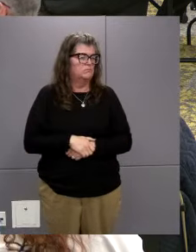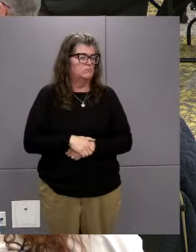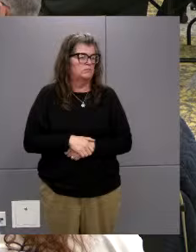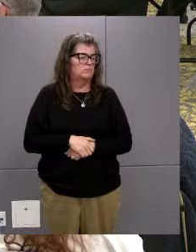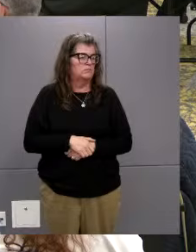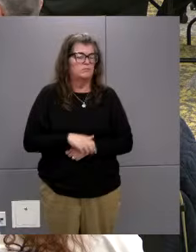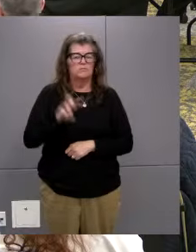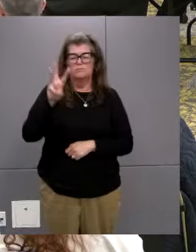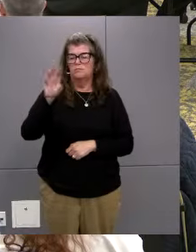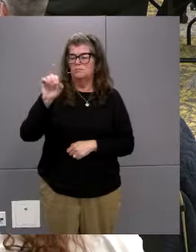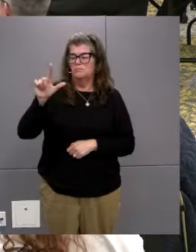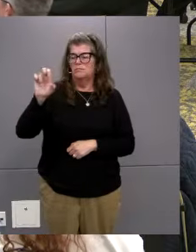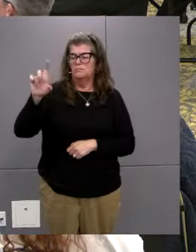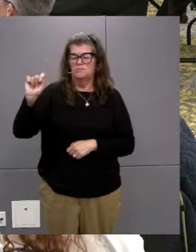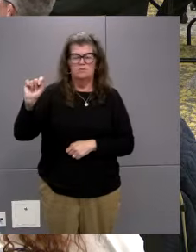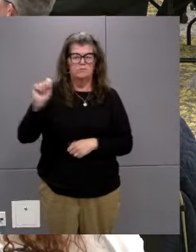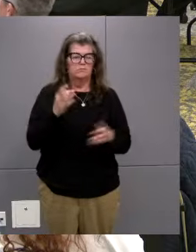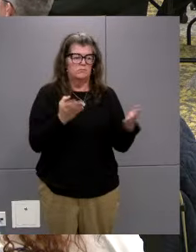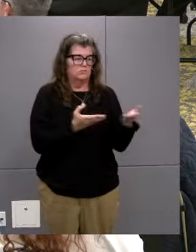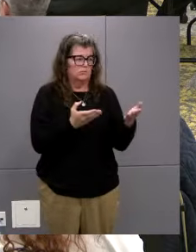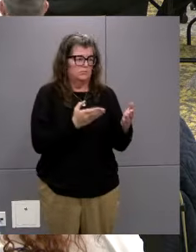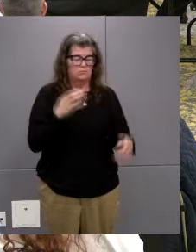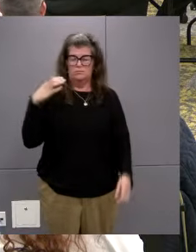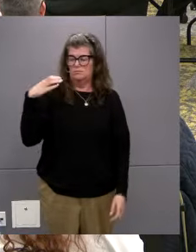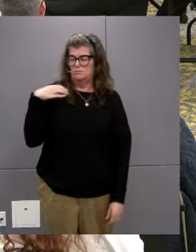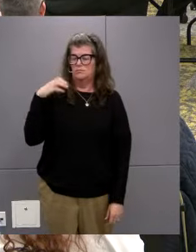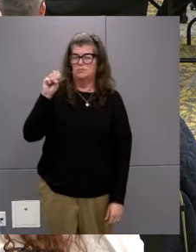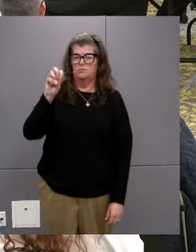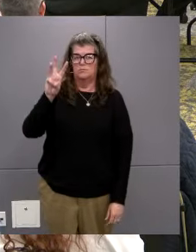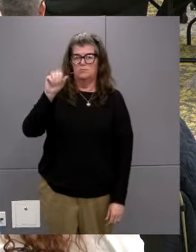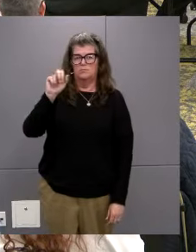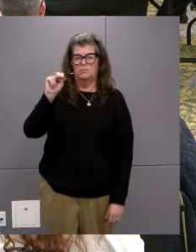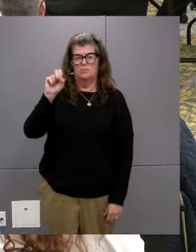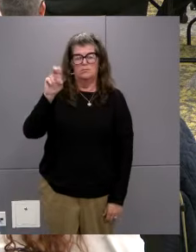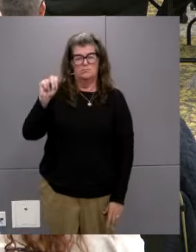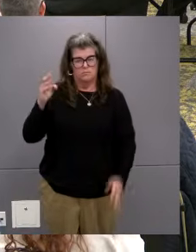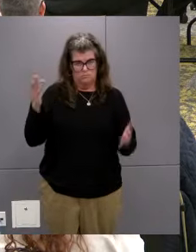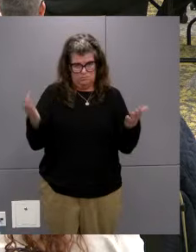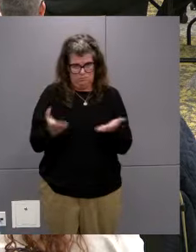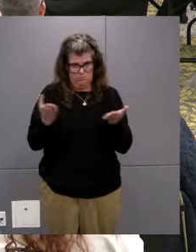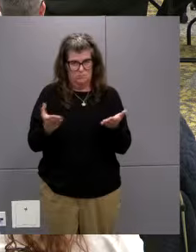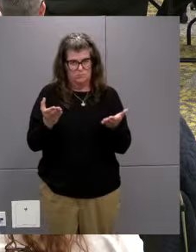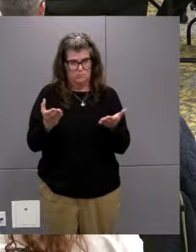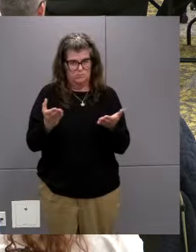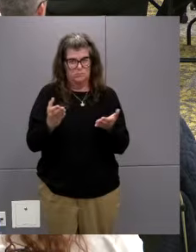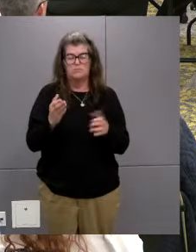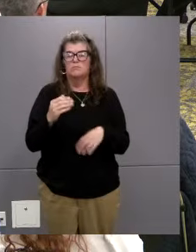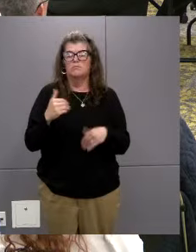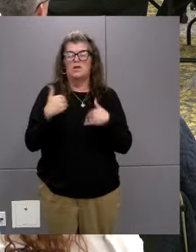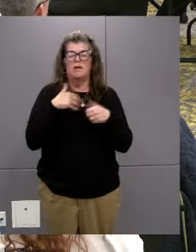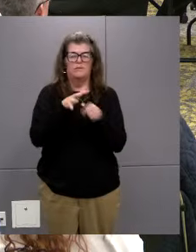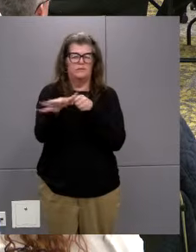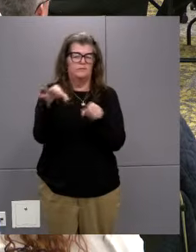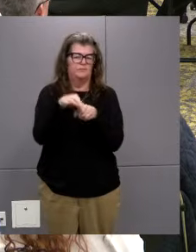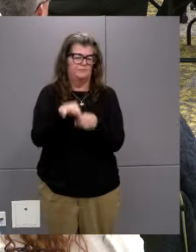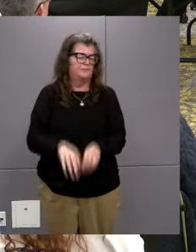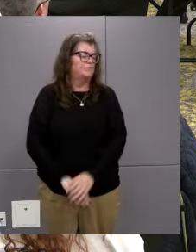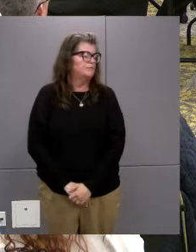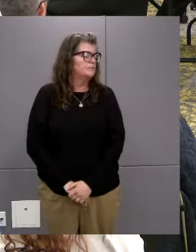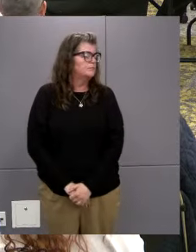Trustee Walcott? Here. Chair Swanson? Here. There is a quorum. Okay.